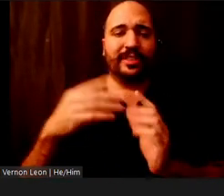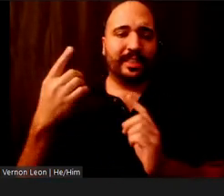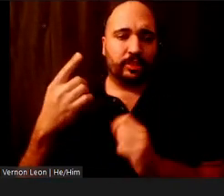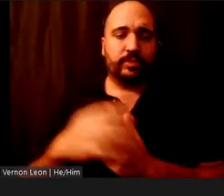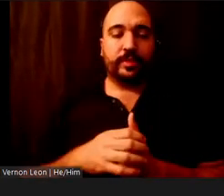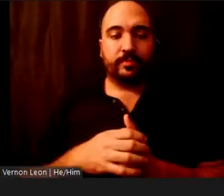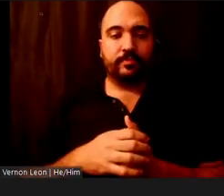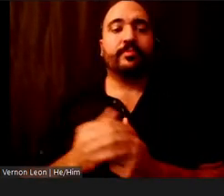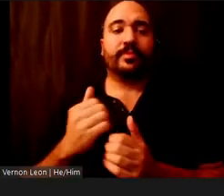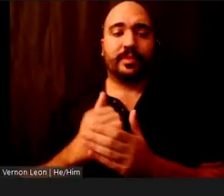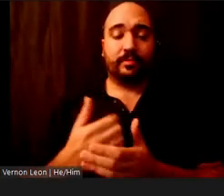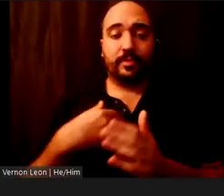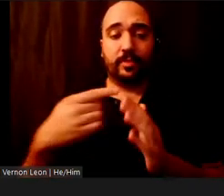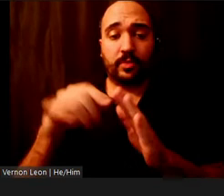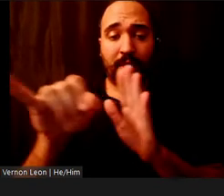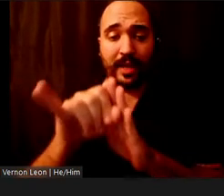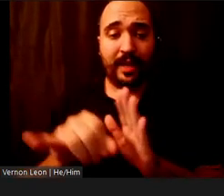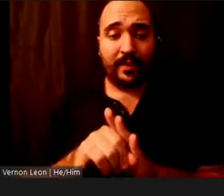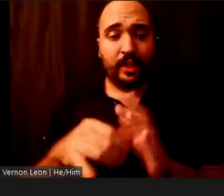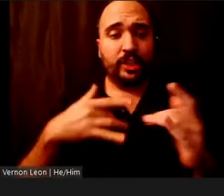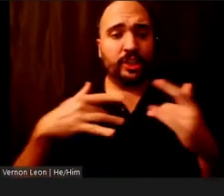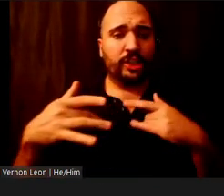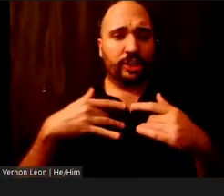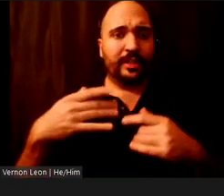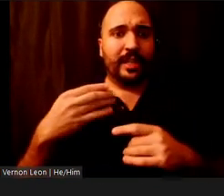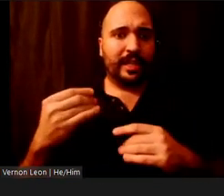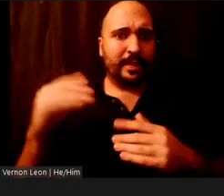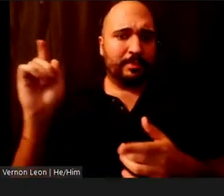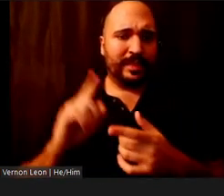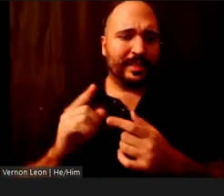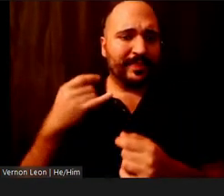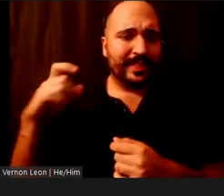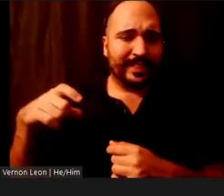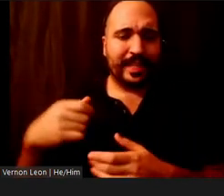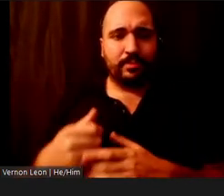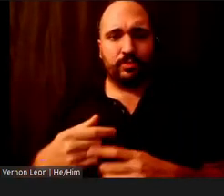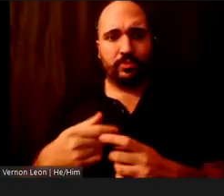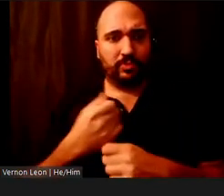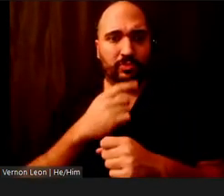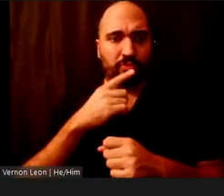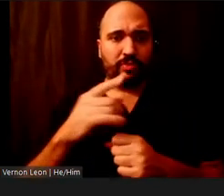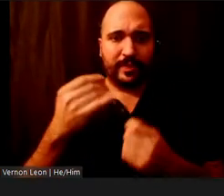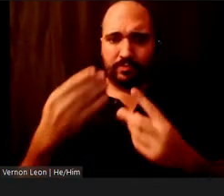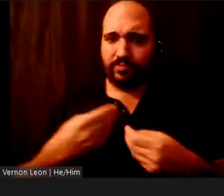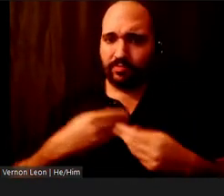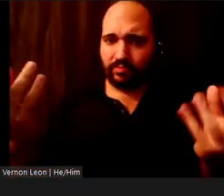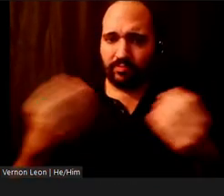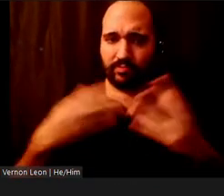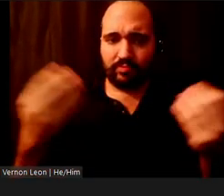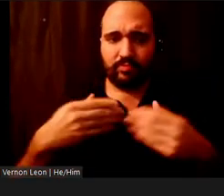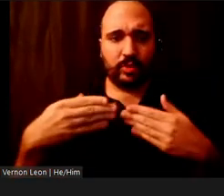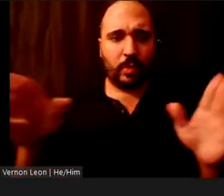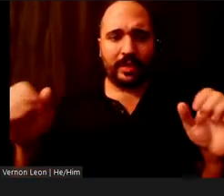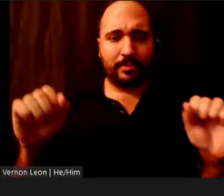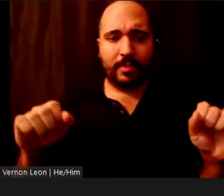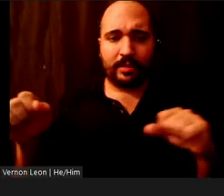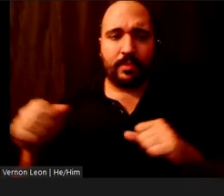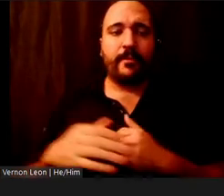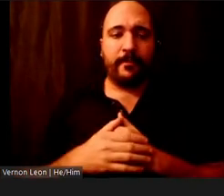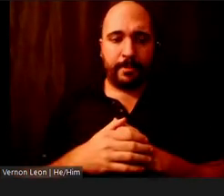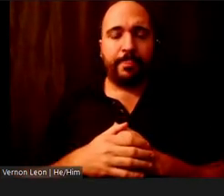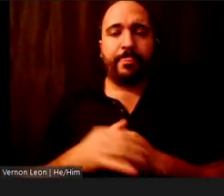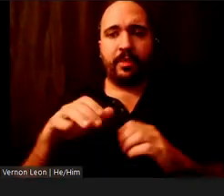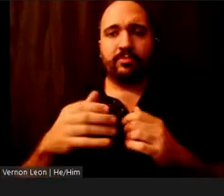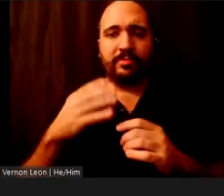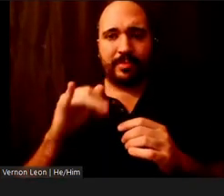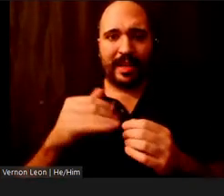They will help us identify concerns and mitigation if needed, and help to ensure information is circulated as widely as possible. This group is